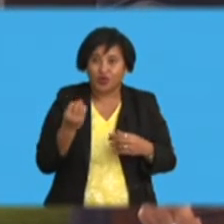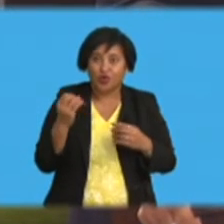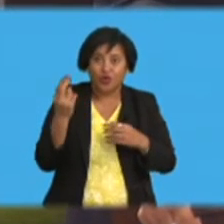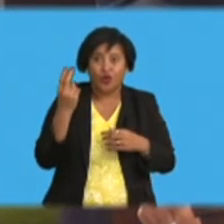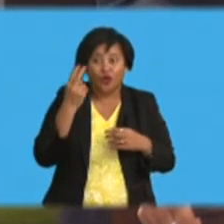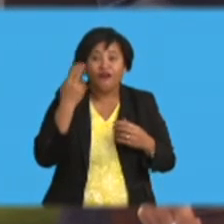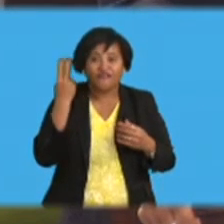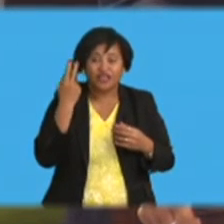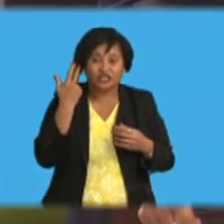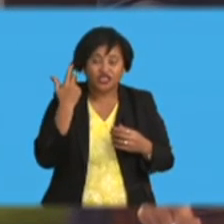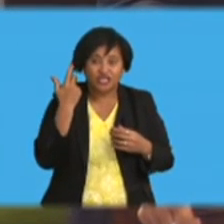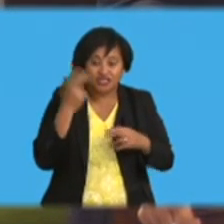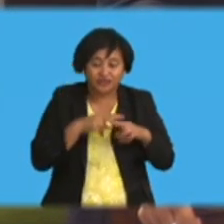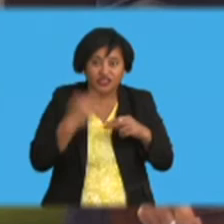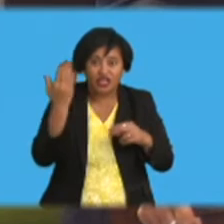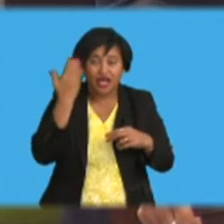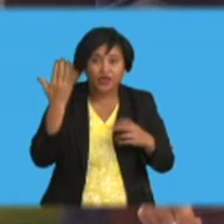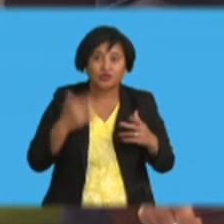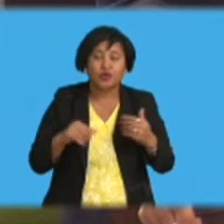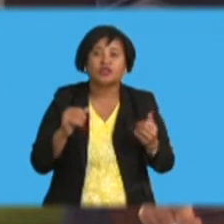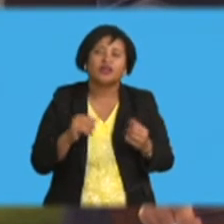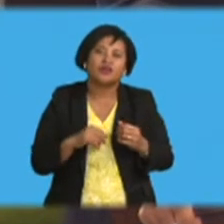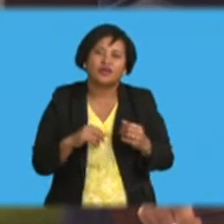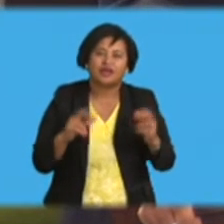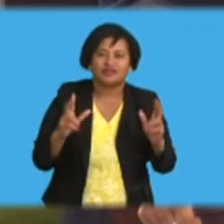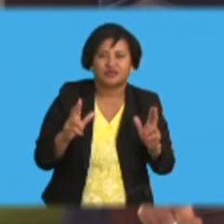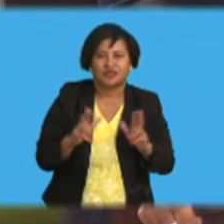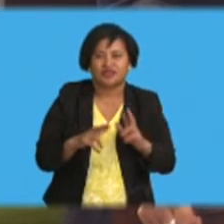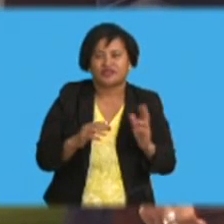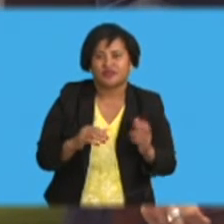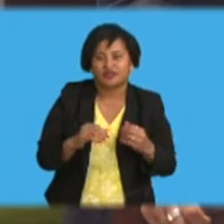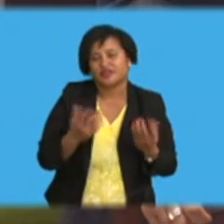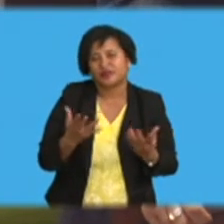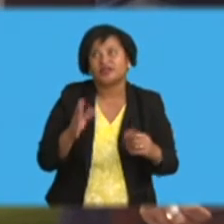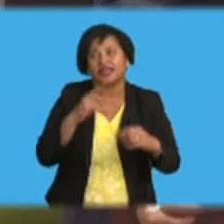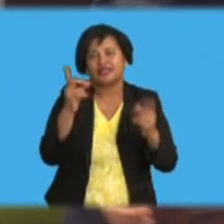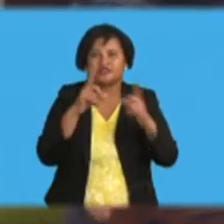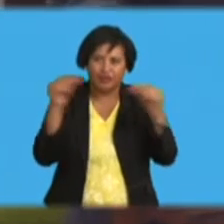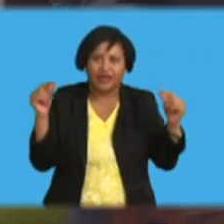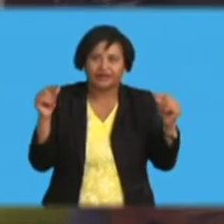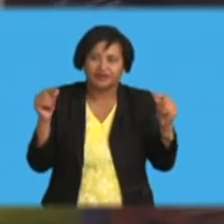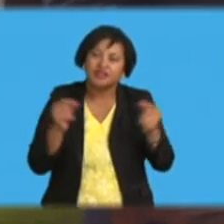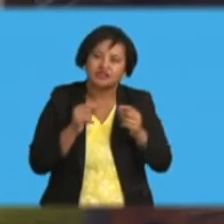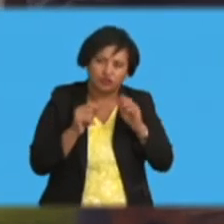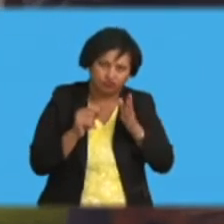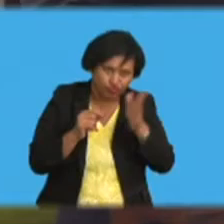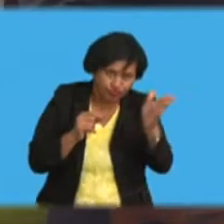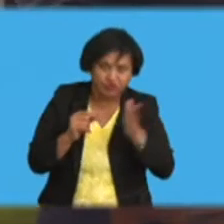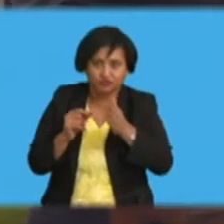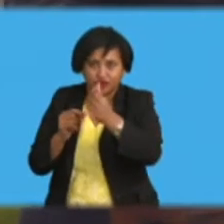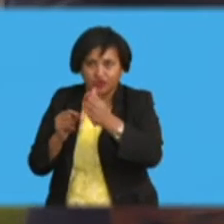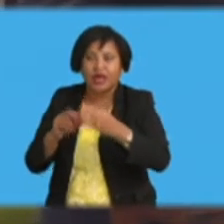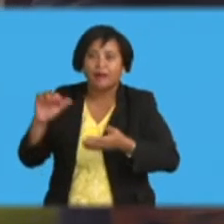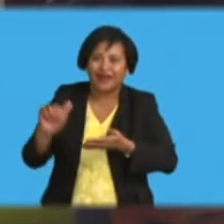to Tokyo or Narita, Japan, and increase frequency weekly flights to existing long-haul destinations like Singapore and